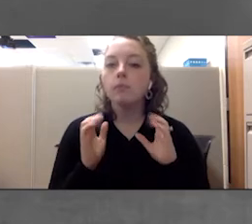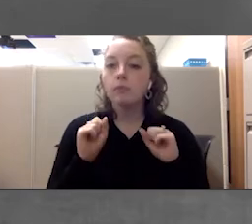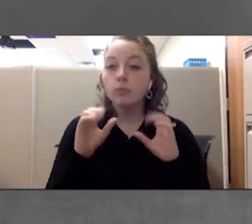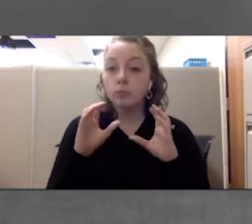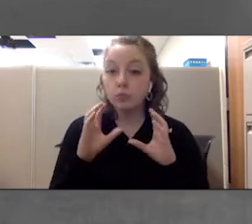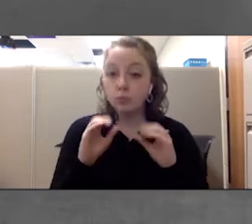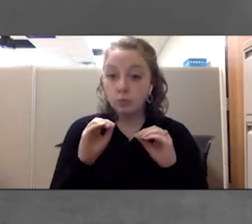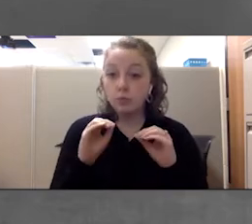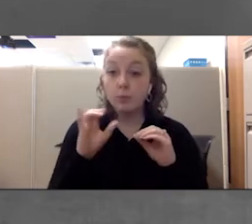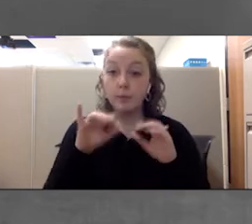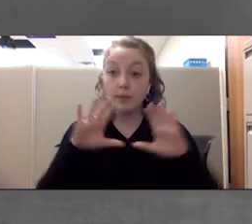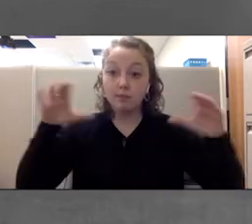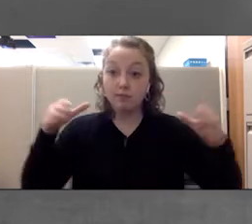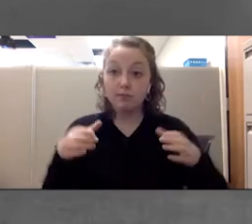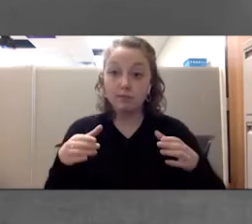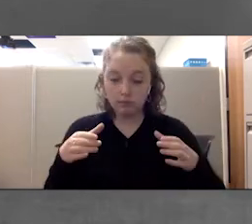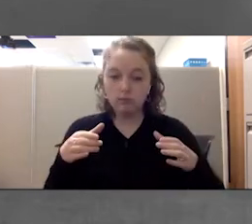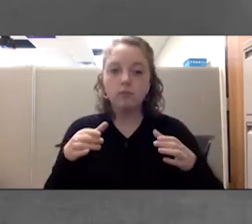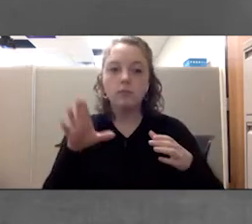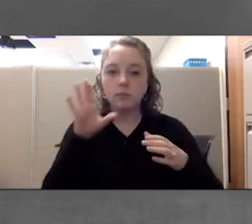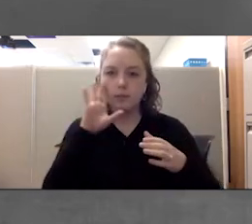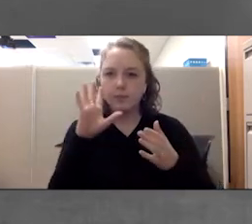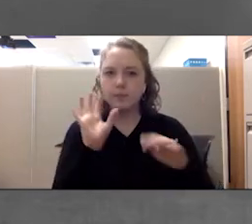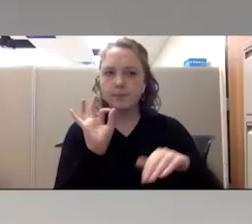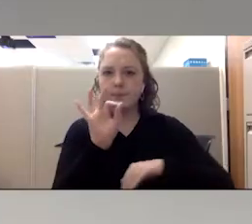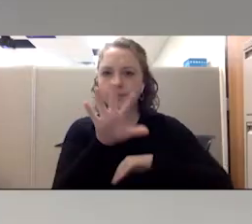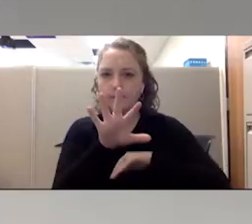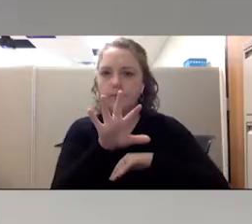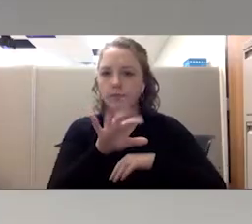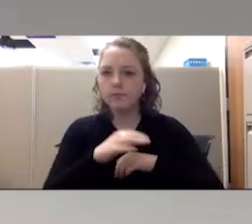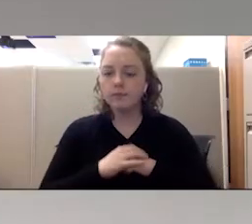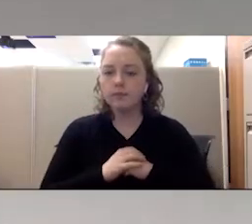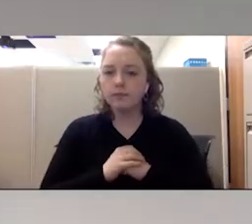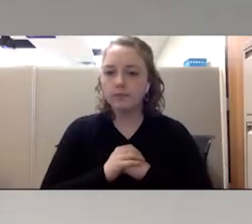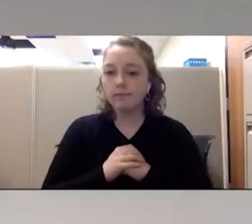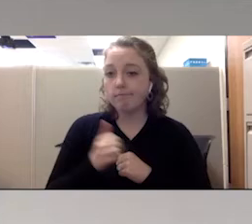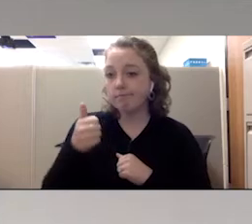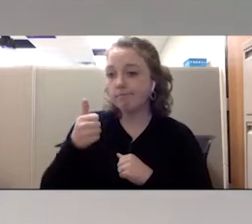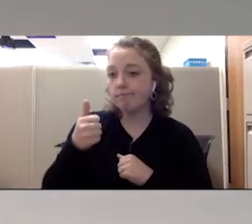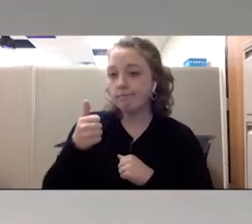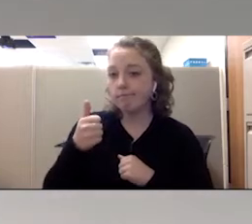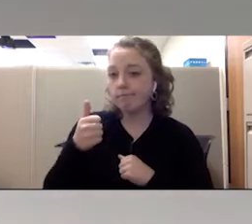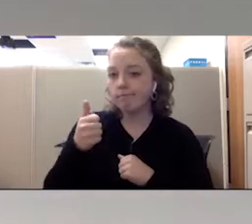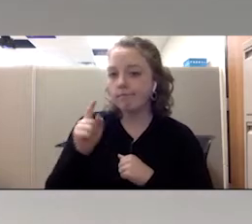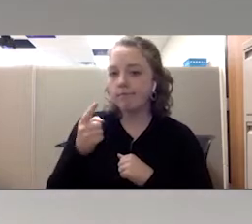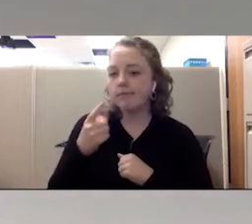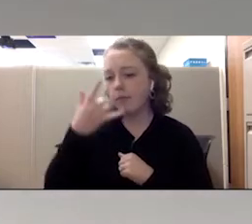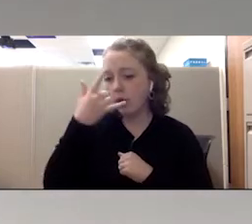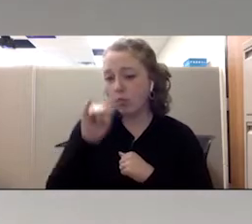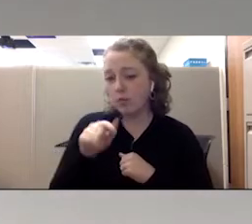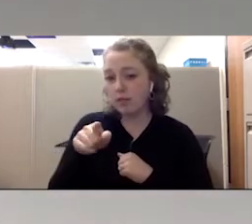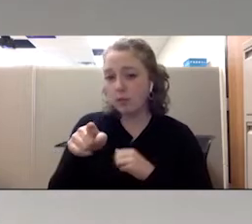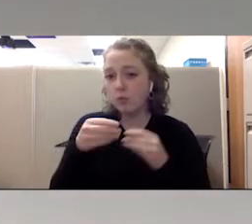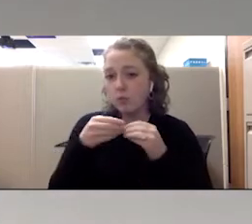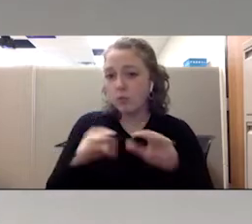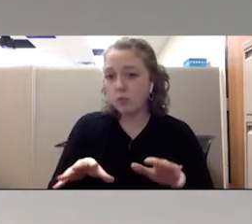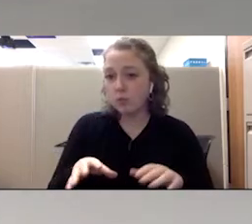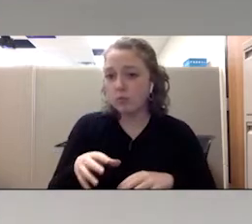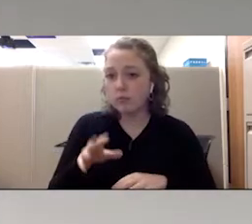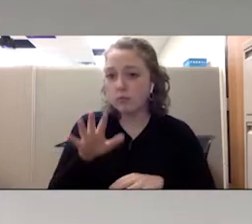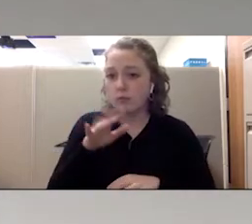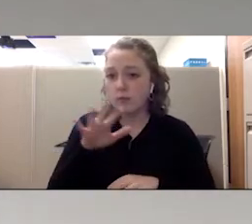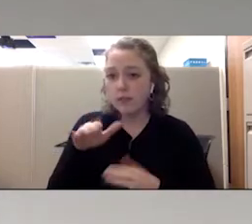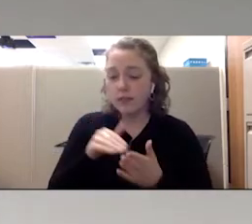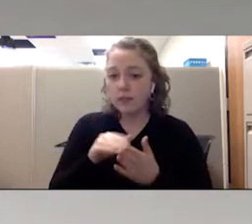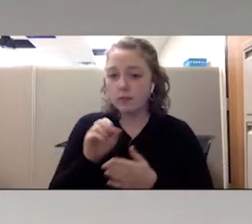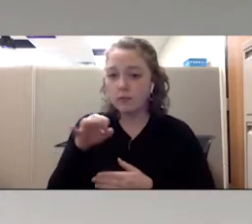to the group, that'll definitely be something to address. Okay. With that. Well, it looks like we're dropping 55,000 square feet,